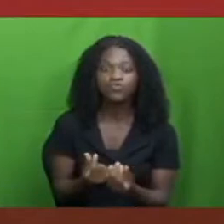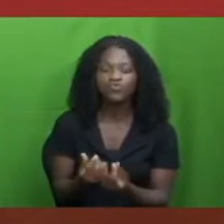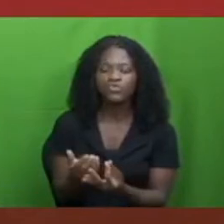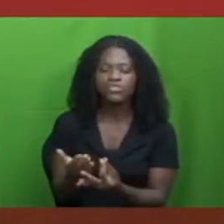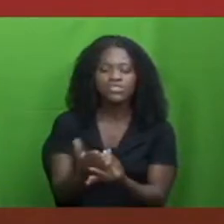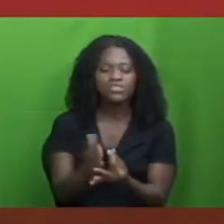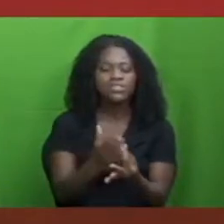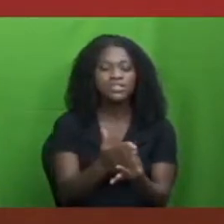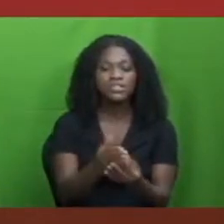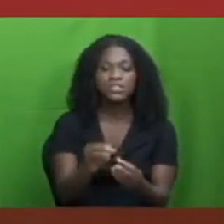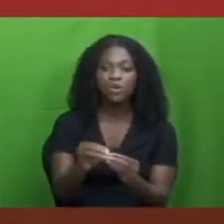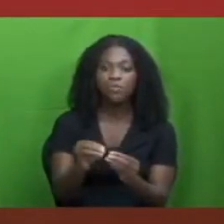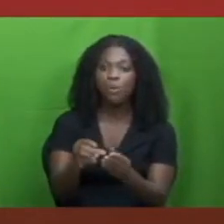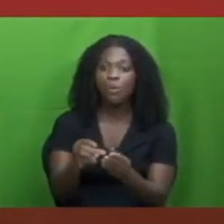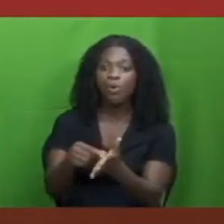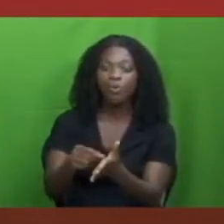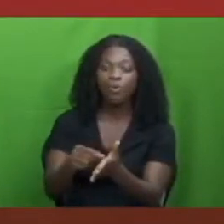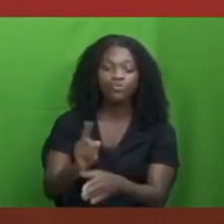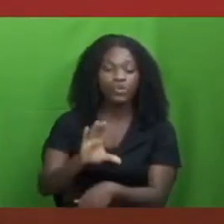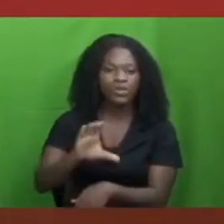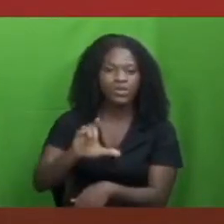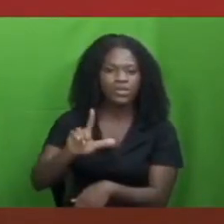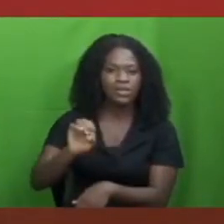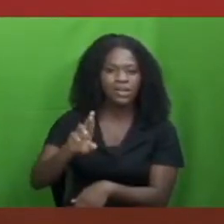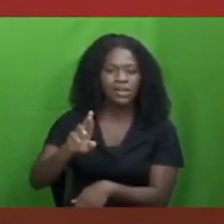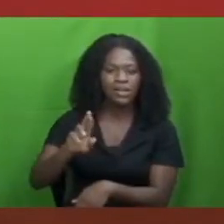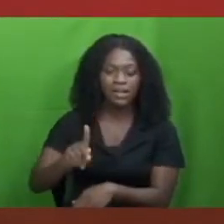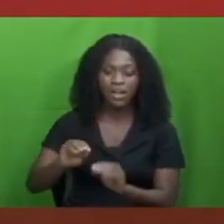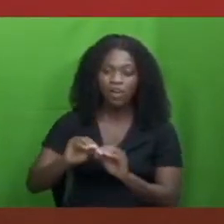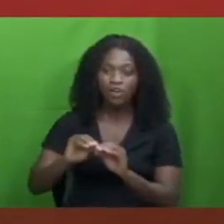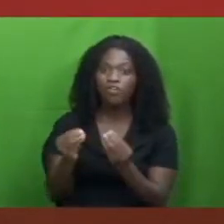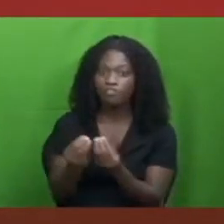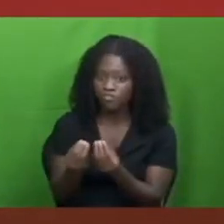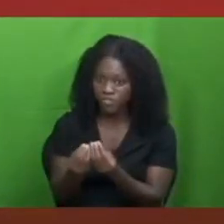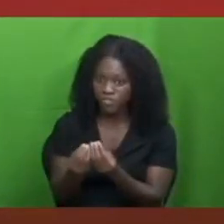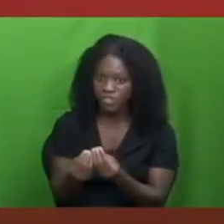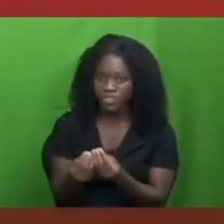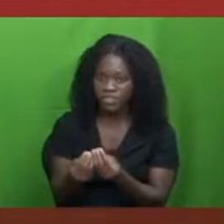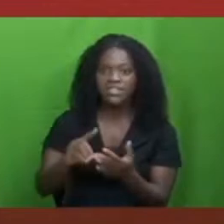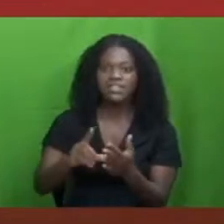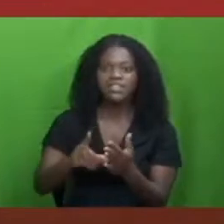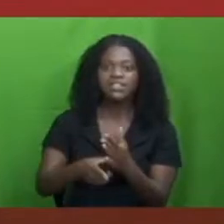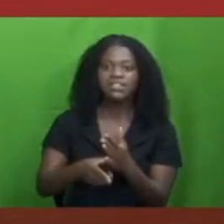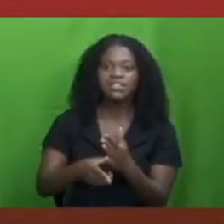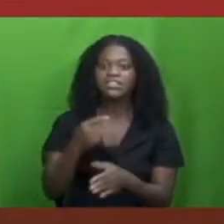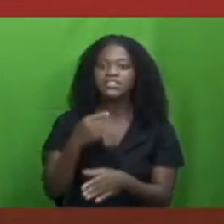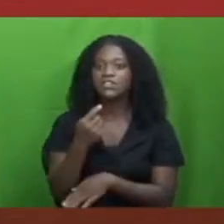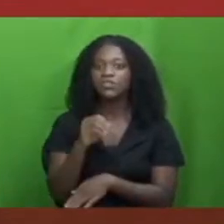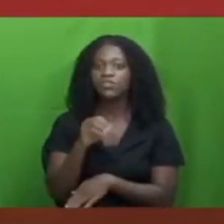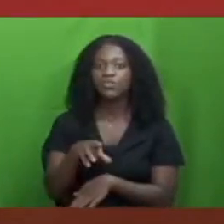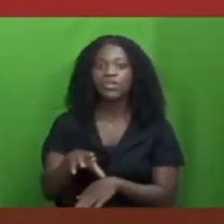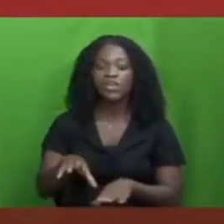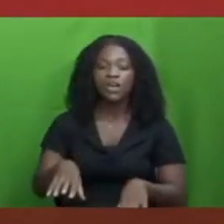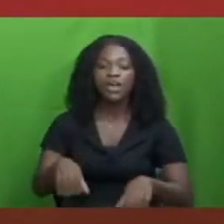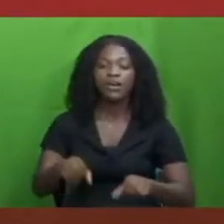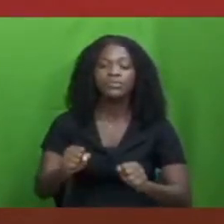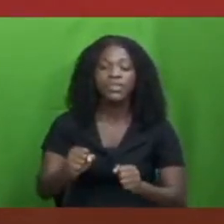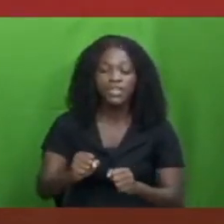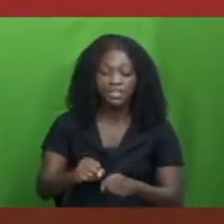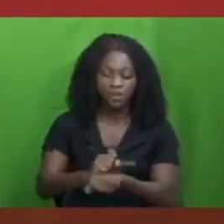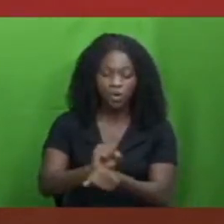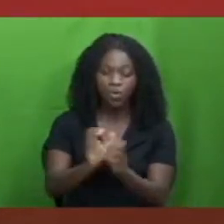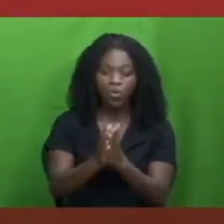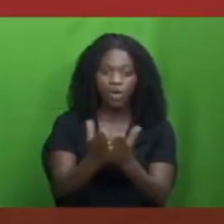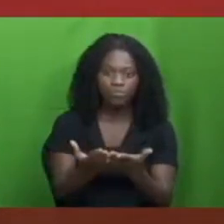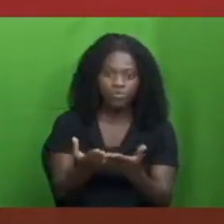And procedure for laying is that sufficient copies shall be submitted to the office of the clerk. On receipt